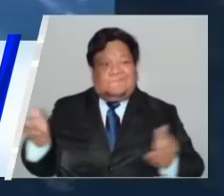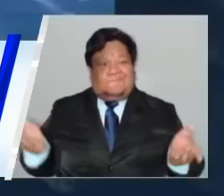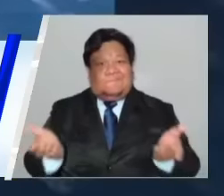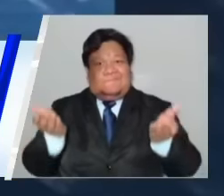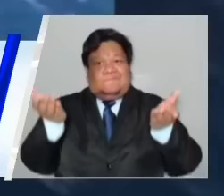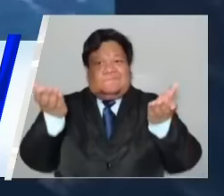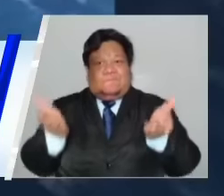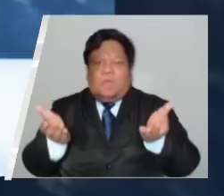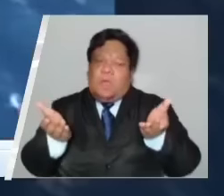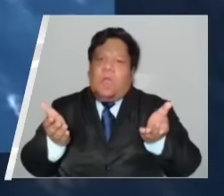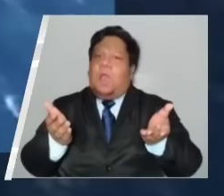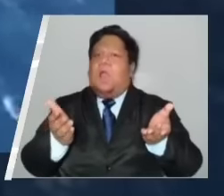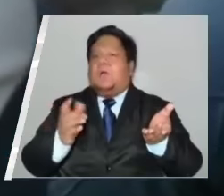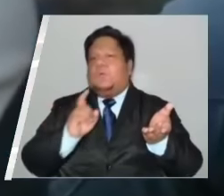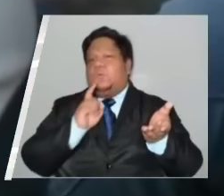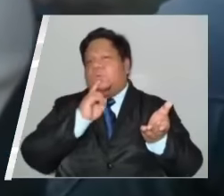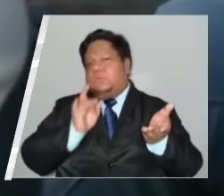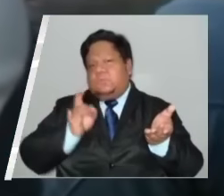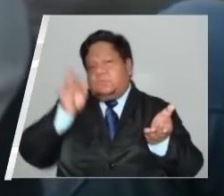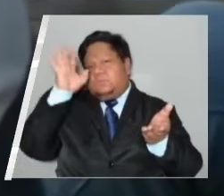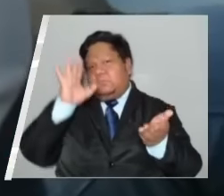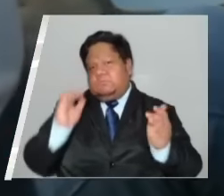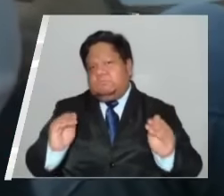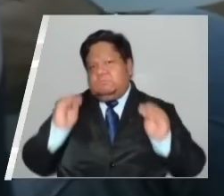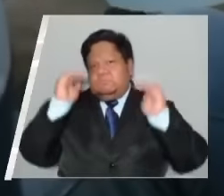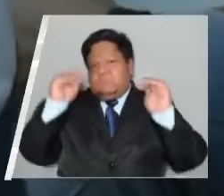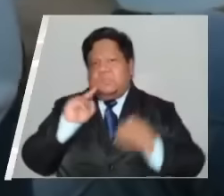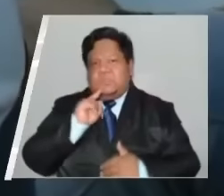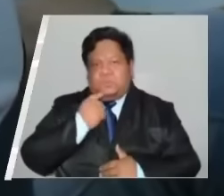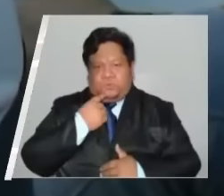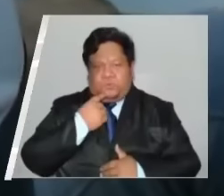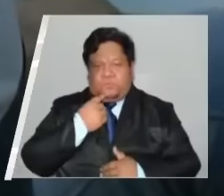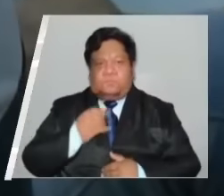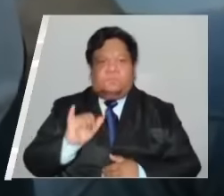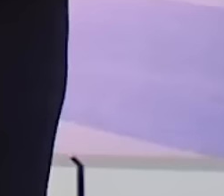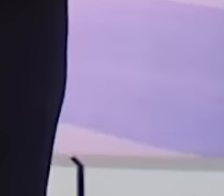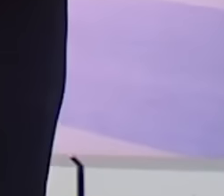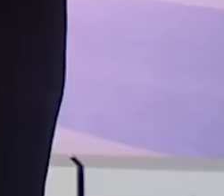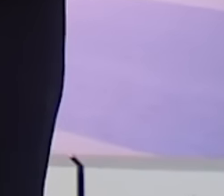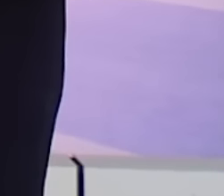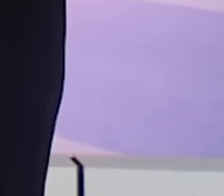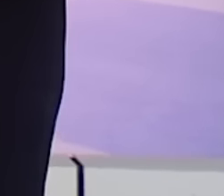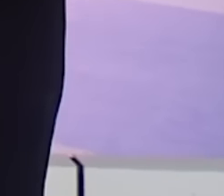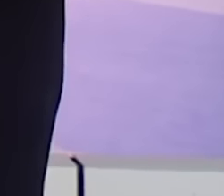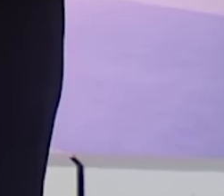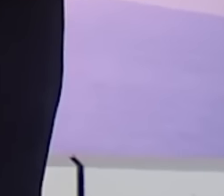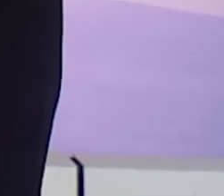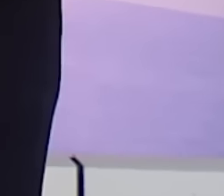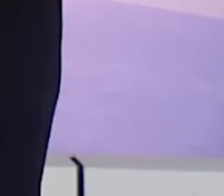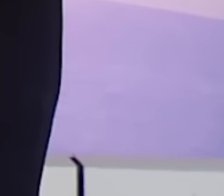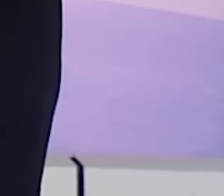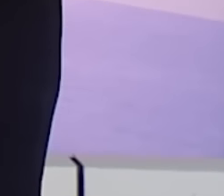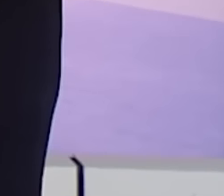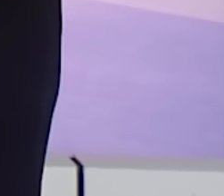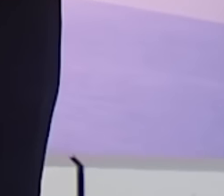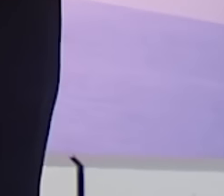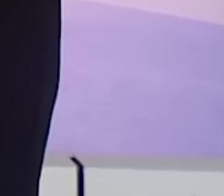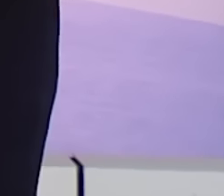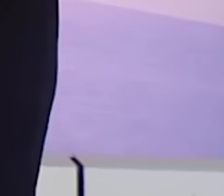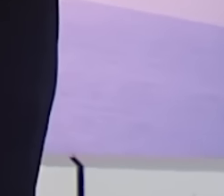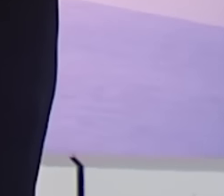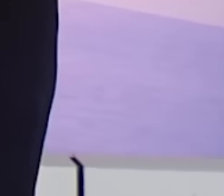situation. Para sa GMA Integrated News, Chino Gaston ang inyong saksi. Mga kapuso, maging una sa